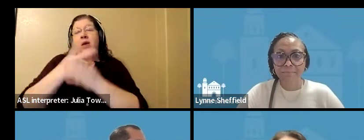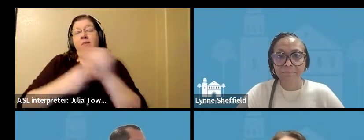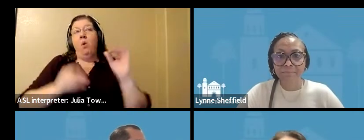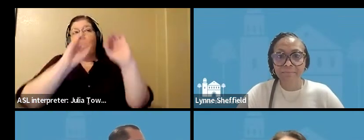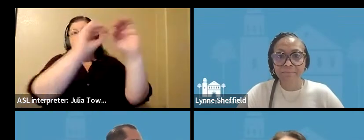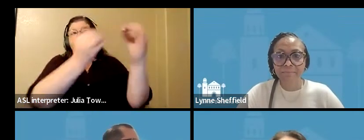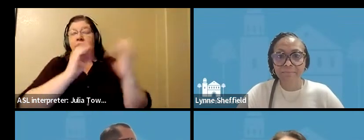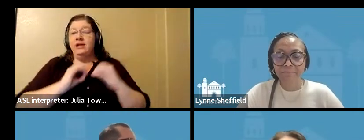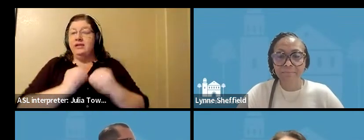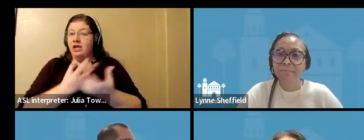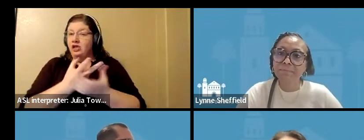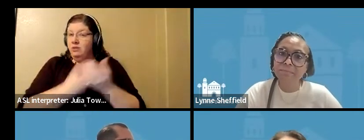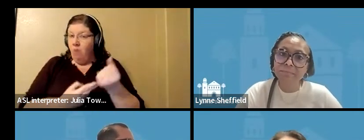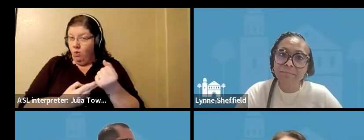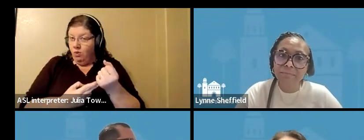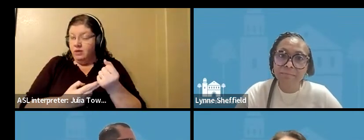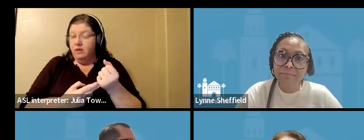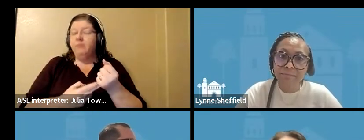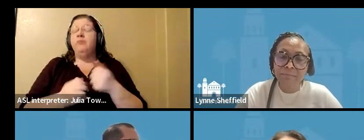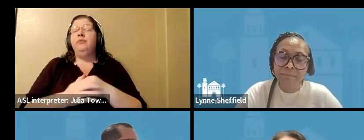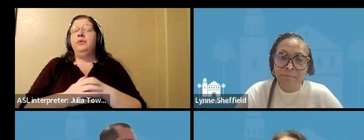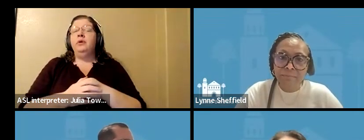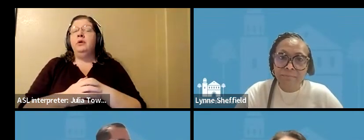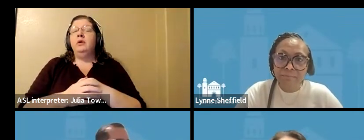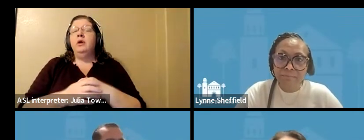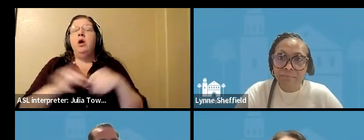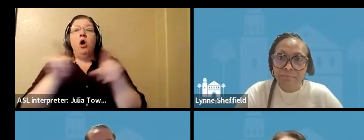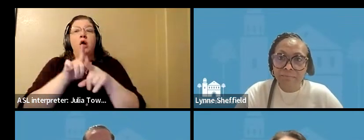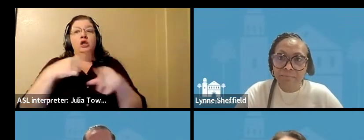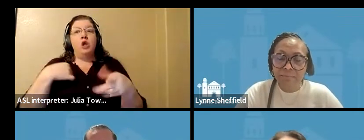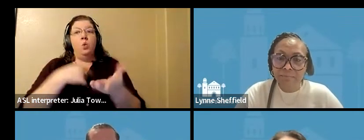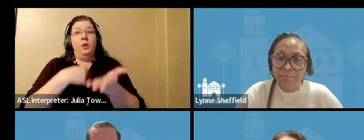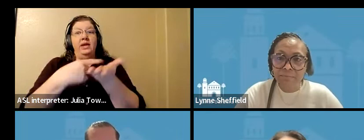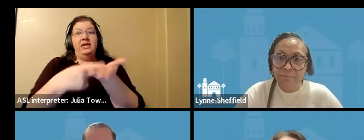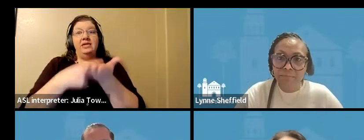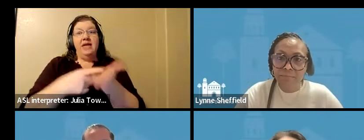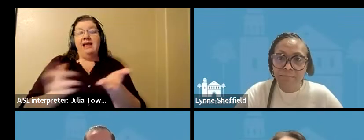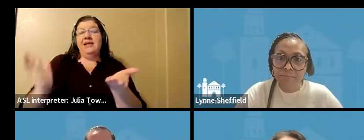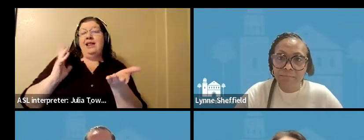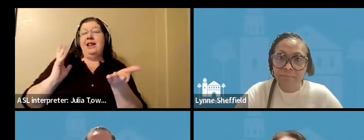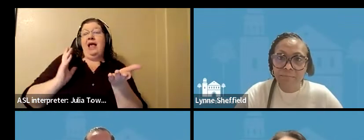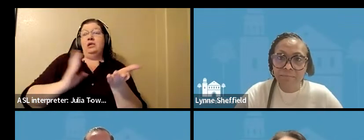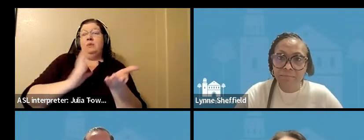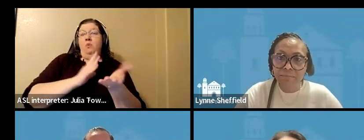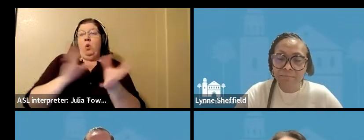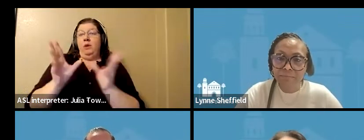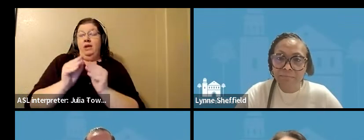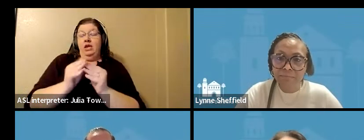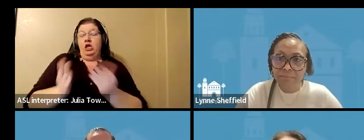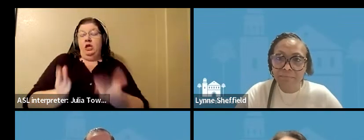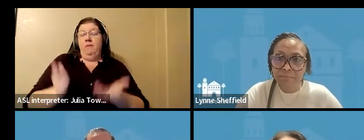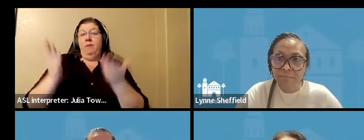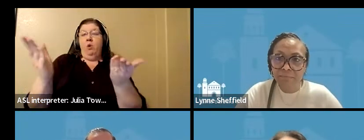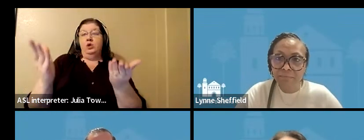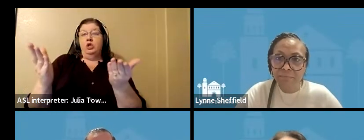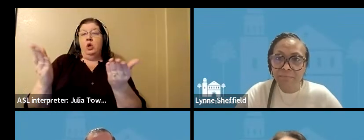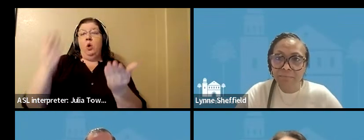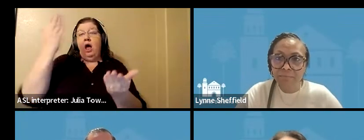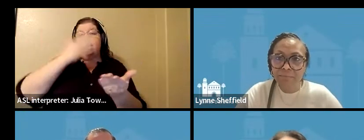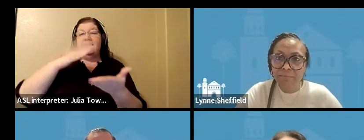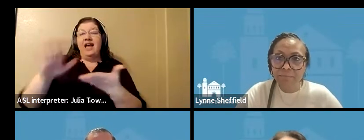organizations. Also, as we discussed at the last board meeting on the proposal on the cover sheet, it said it